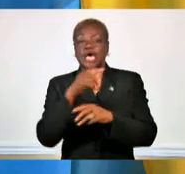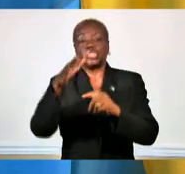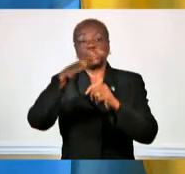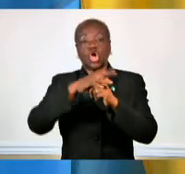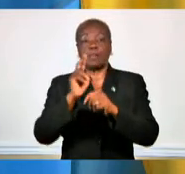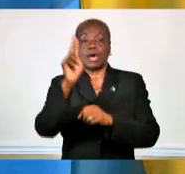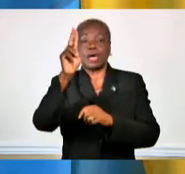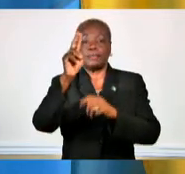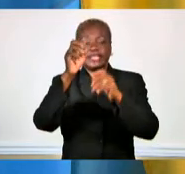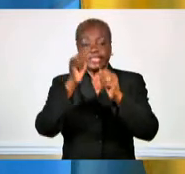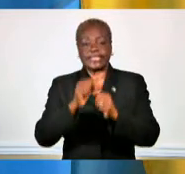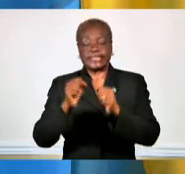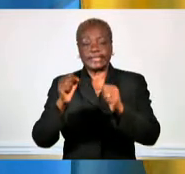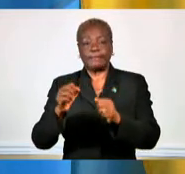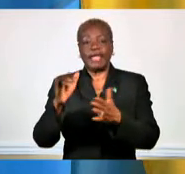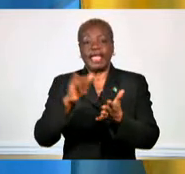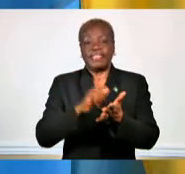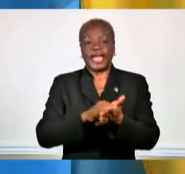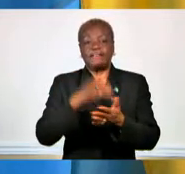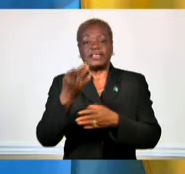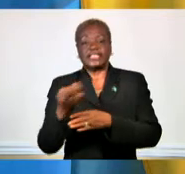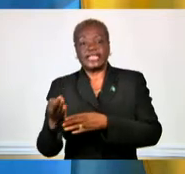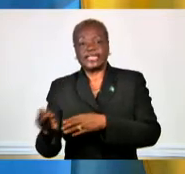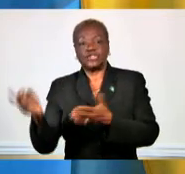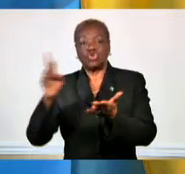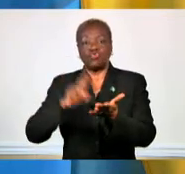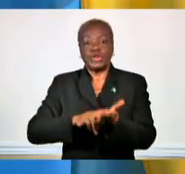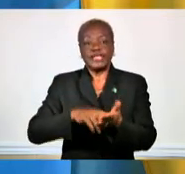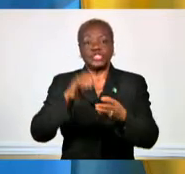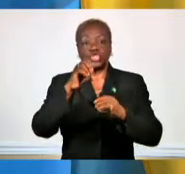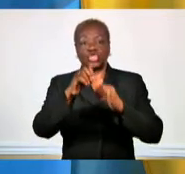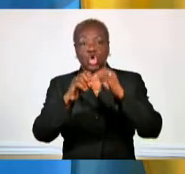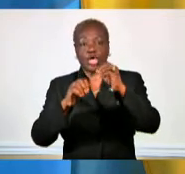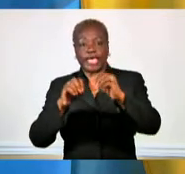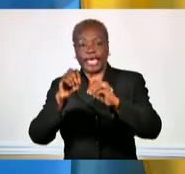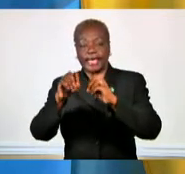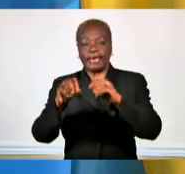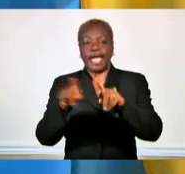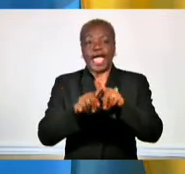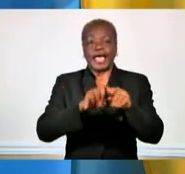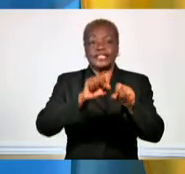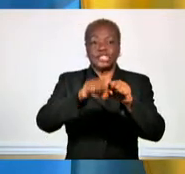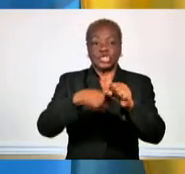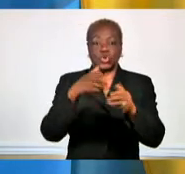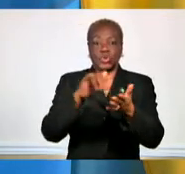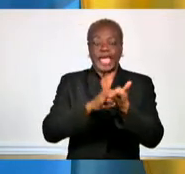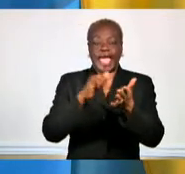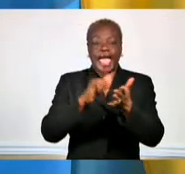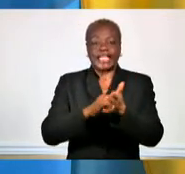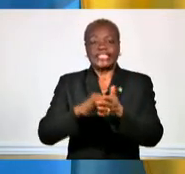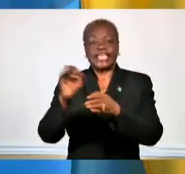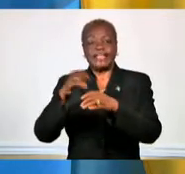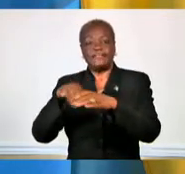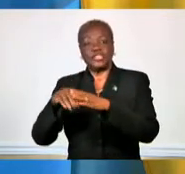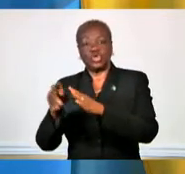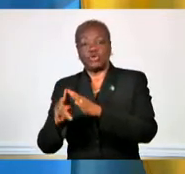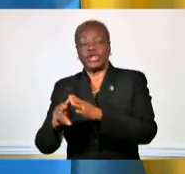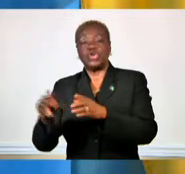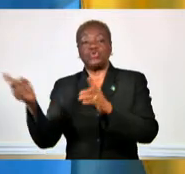system that facilitates restocking as soon as inventory reaches